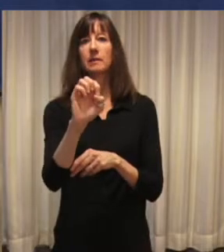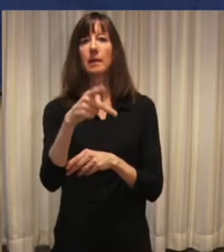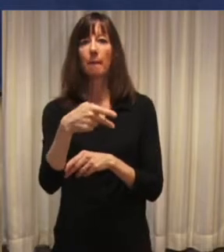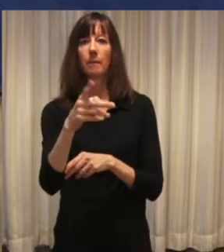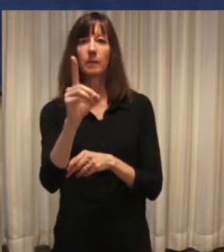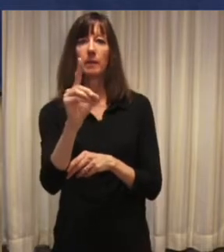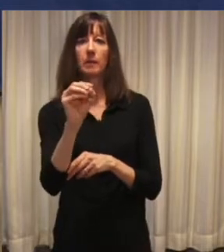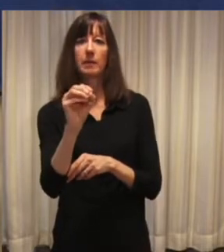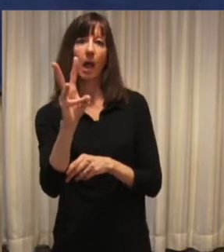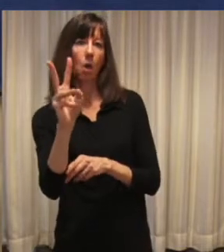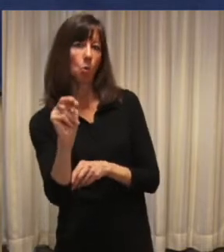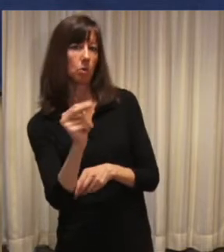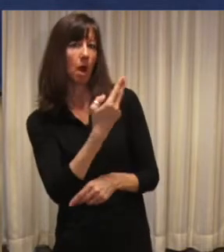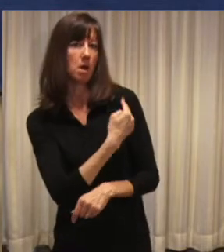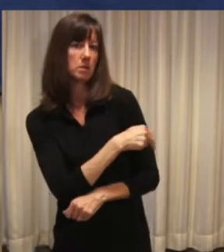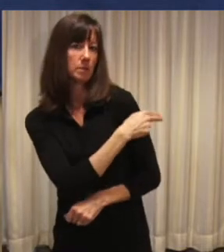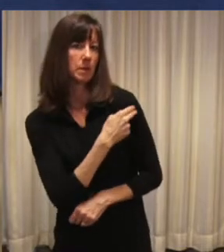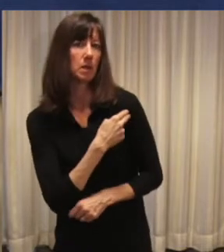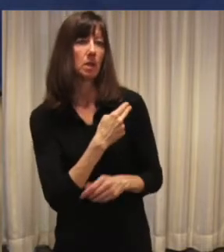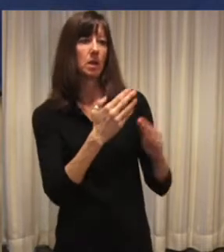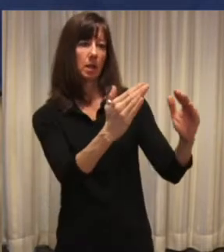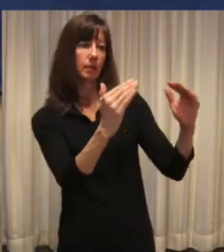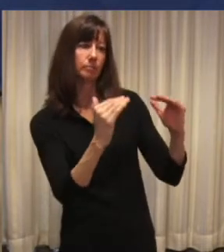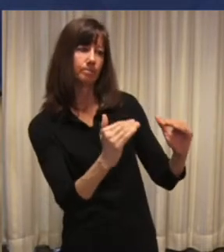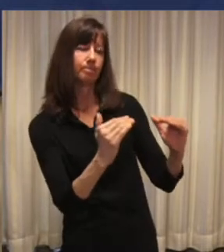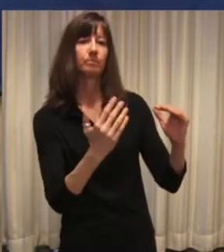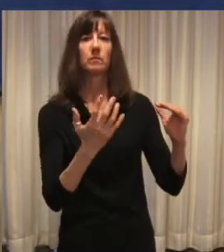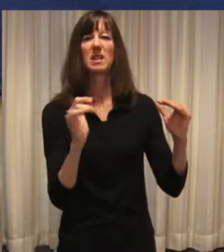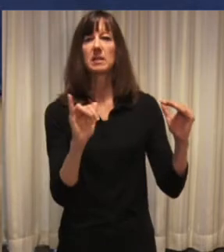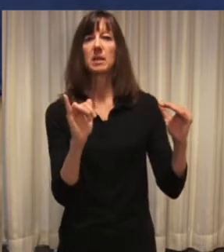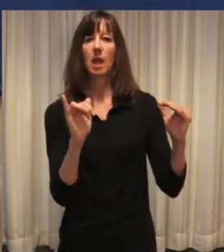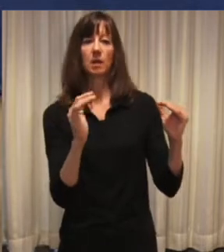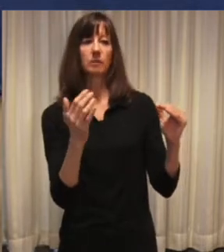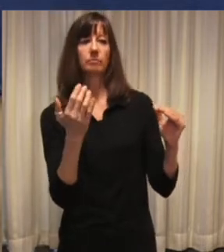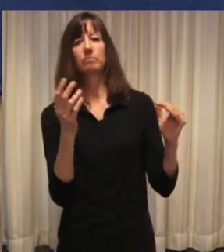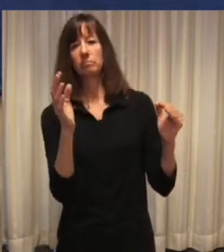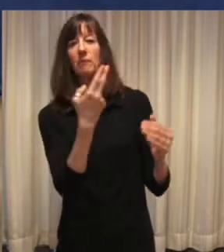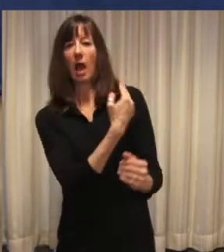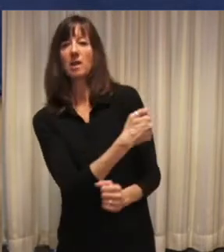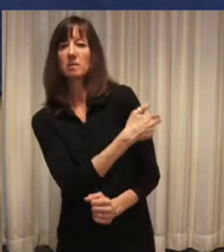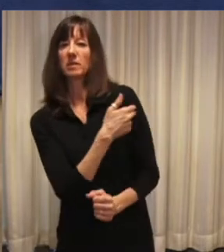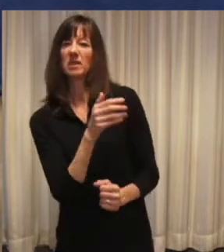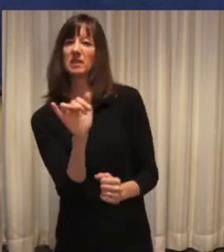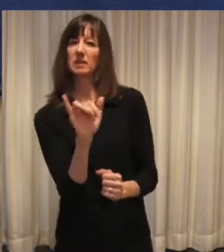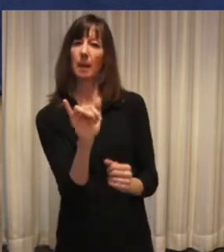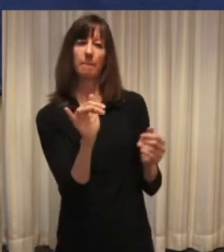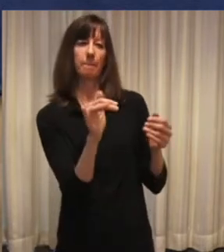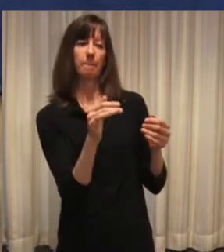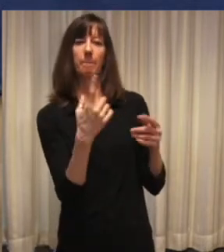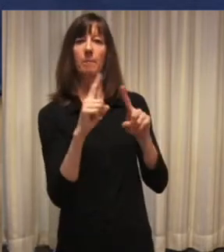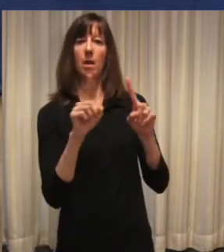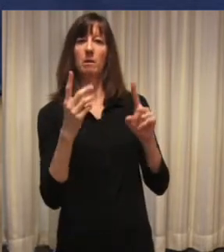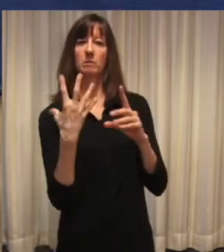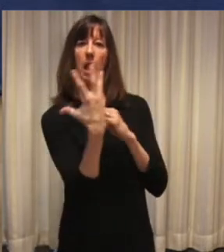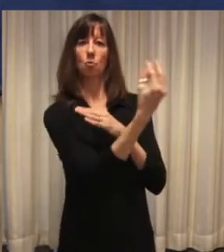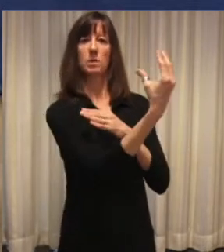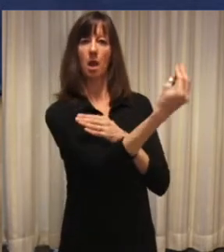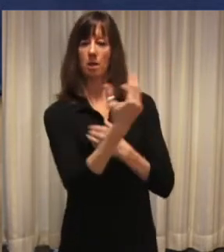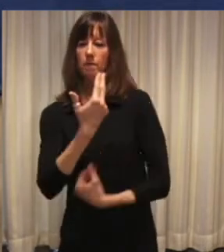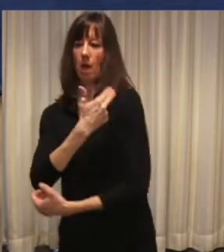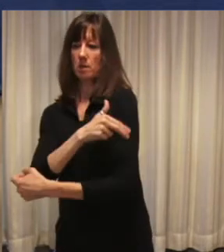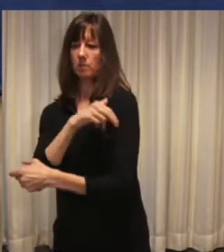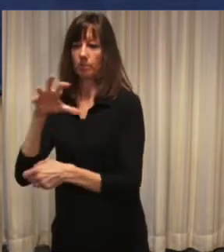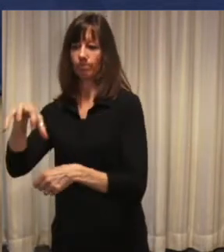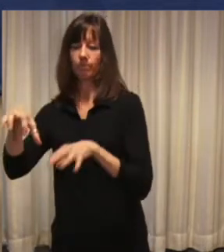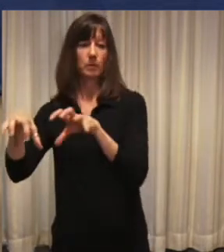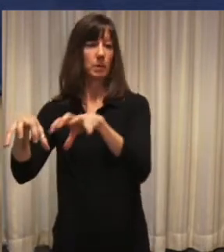facility, but really it's sort of like, effectively it's sort of like a field hospital. We looked at multiple sites, and the one that